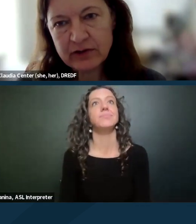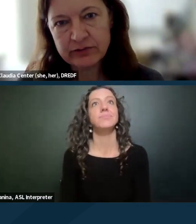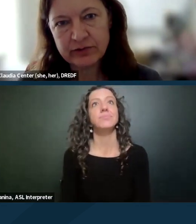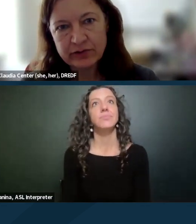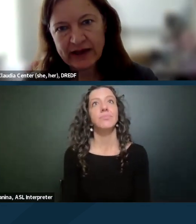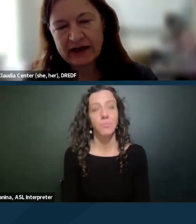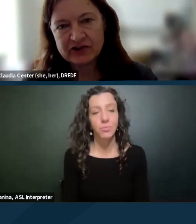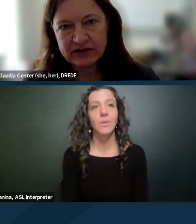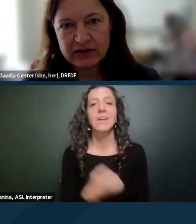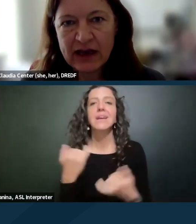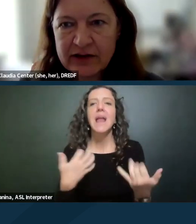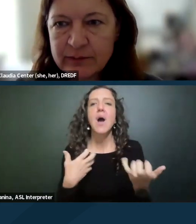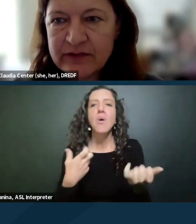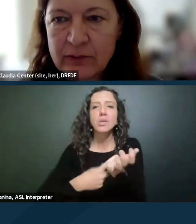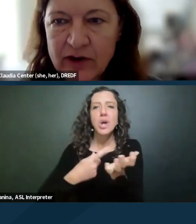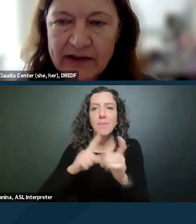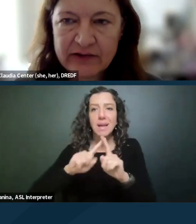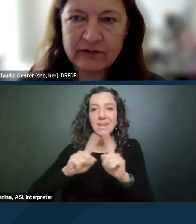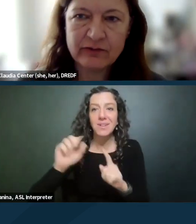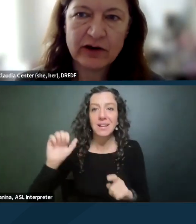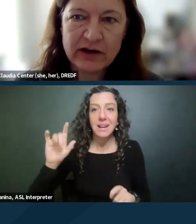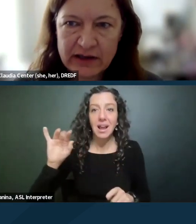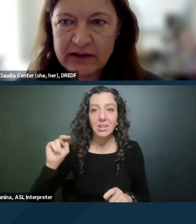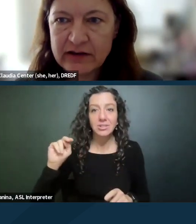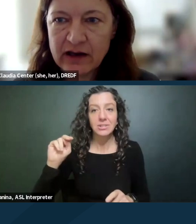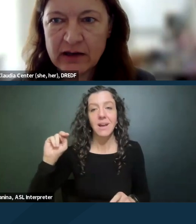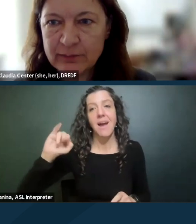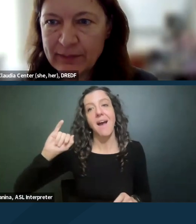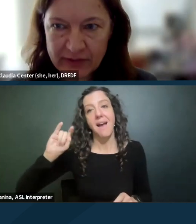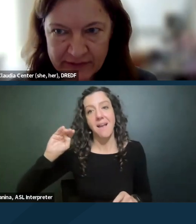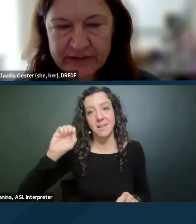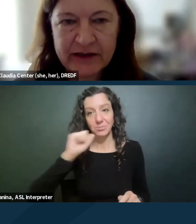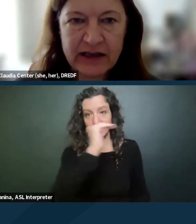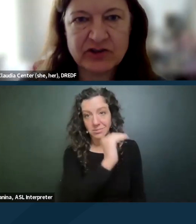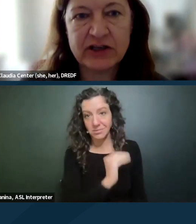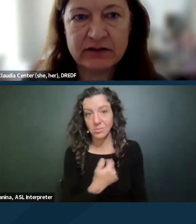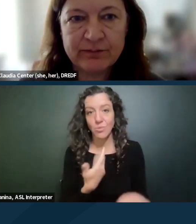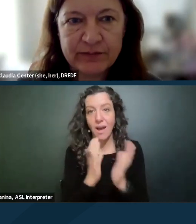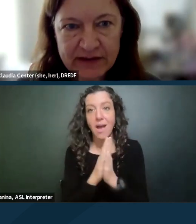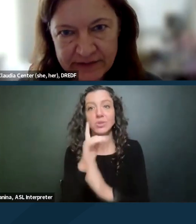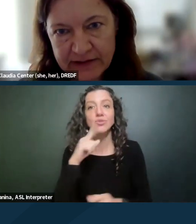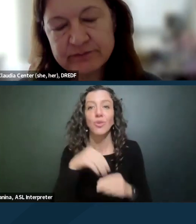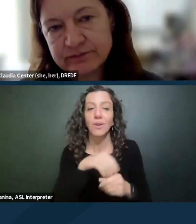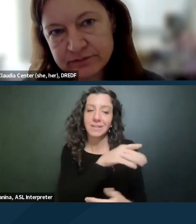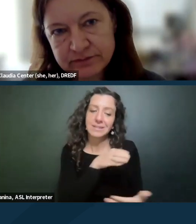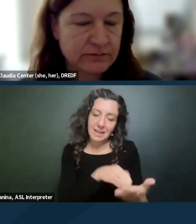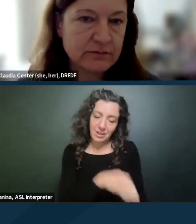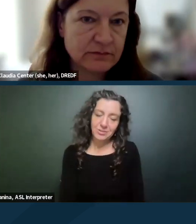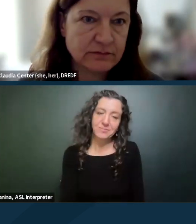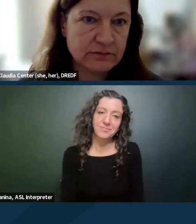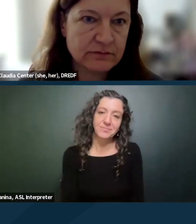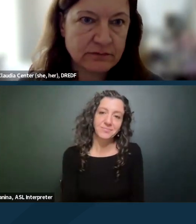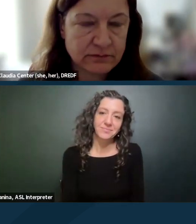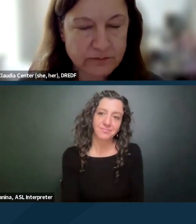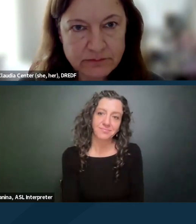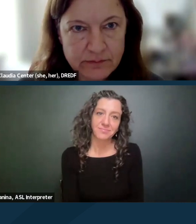So let me go through the action items that we're asking for in about this litigation. Next slide.